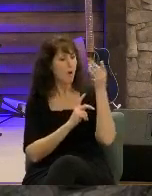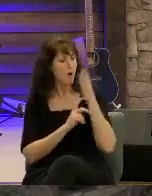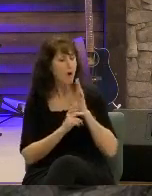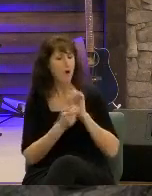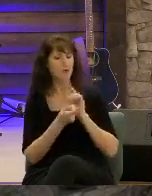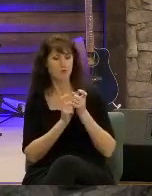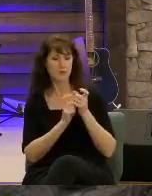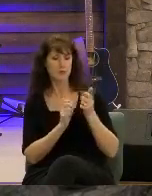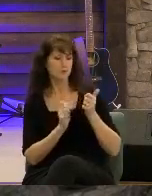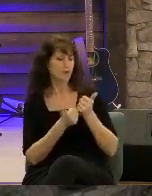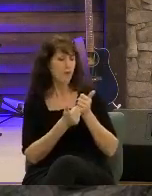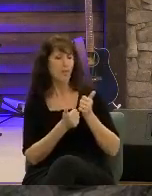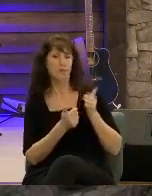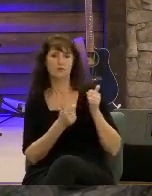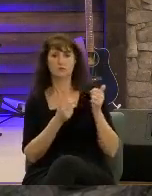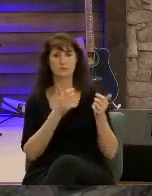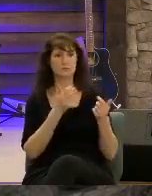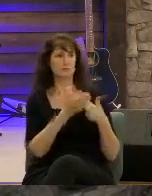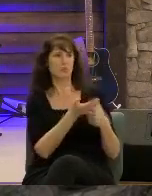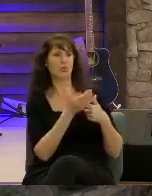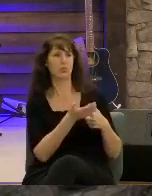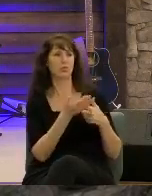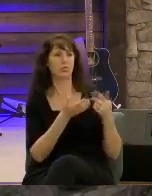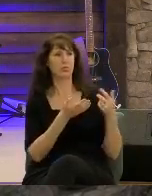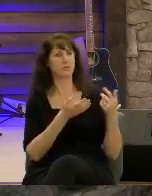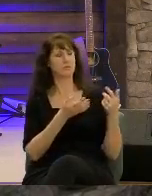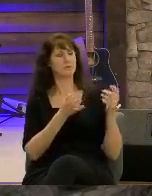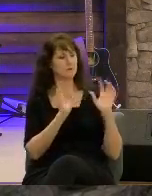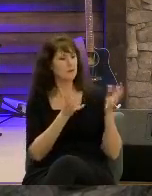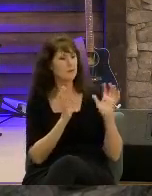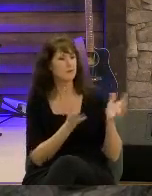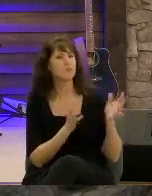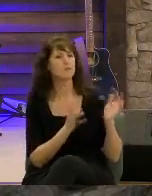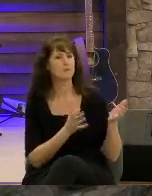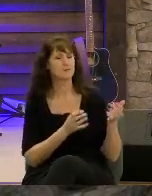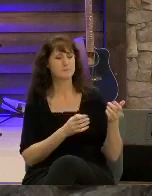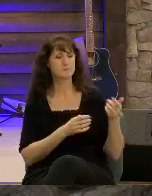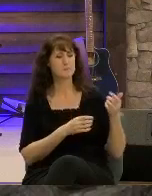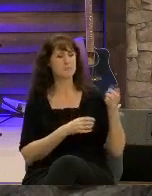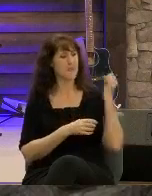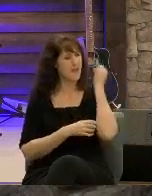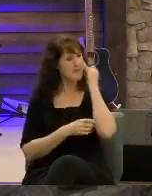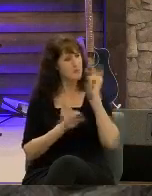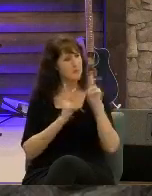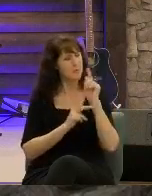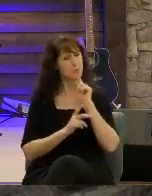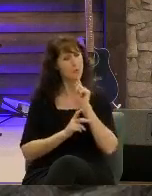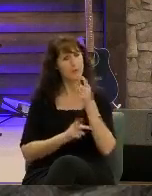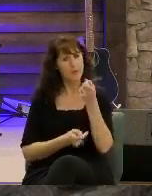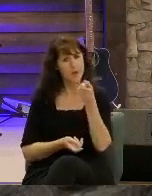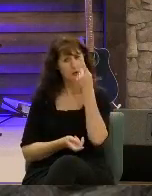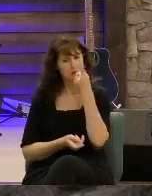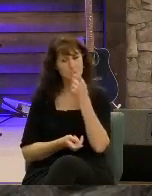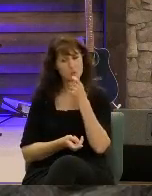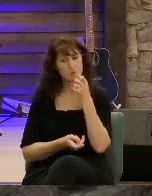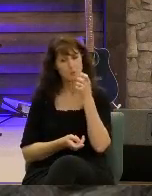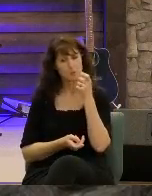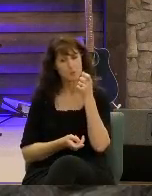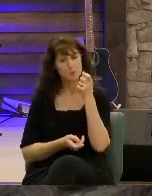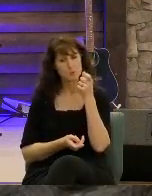and challenges and stuff. You know, and we both looked at each other and just said, you know, if people really understood who they are in